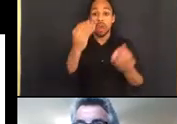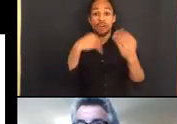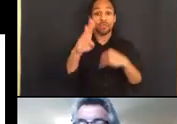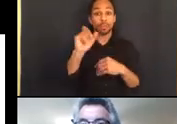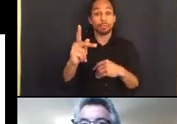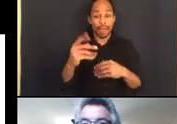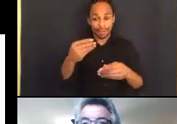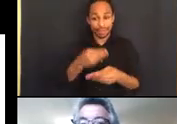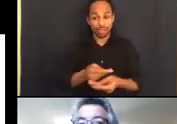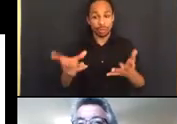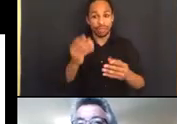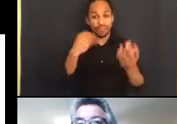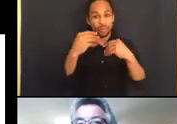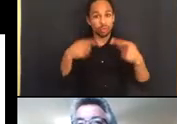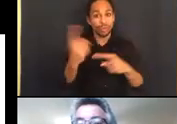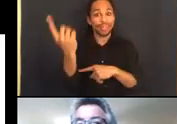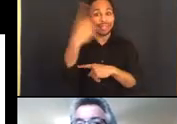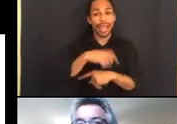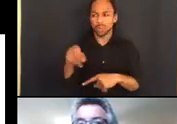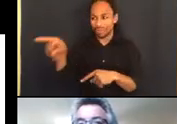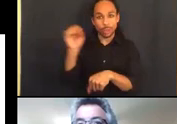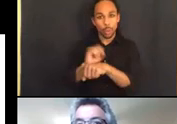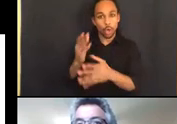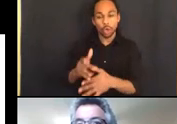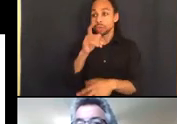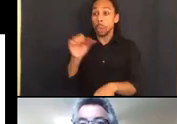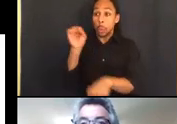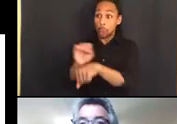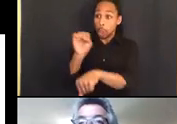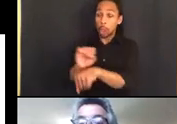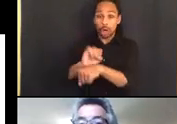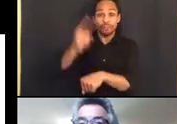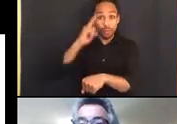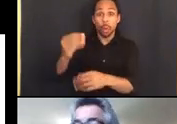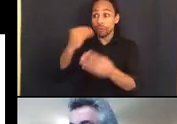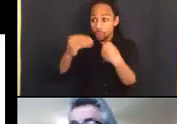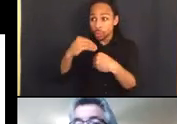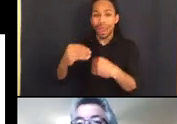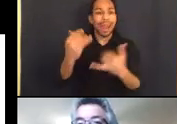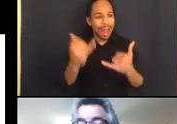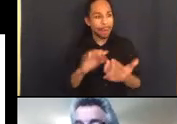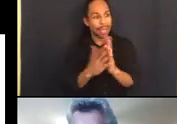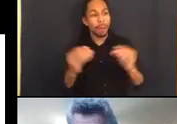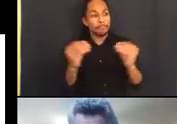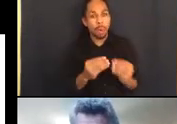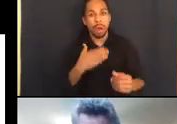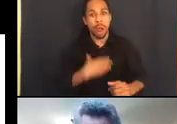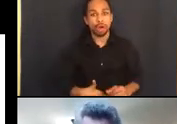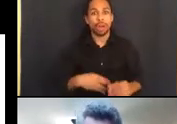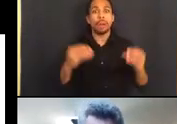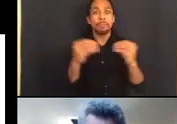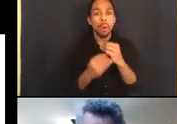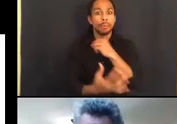day. And so the very fact that these workers are now working has resulted in them now being hungrier and poorer.